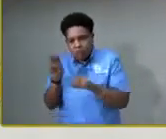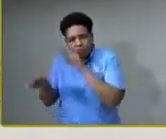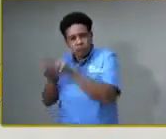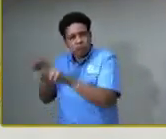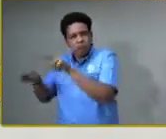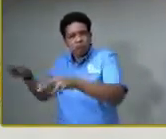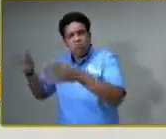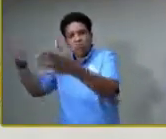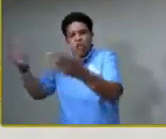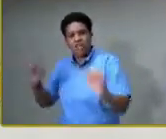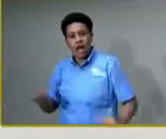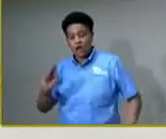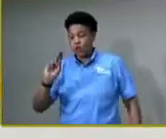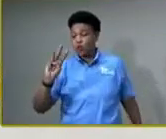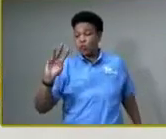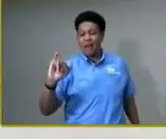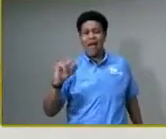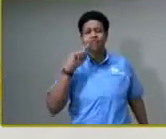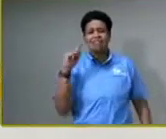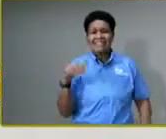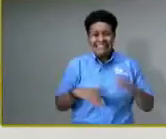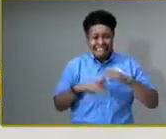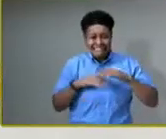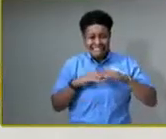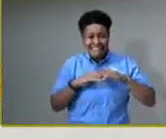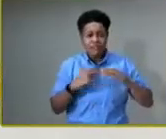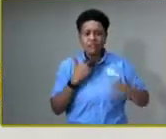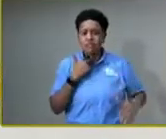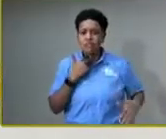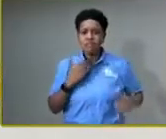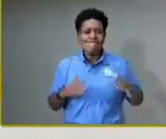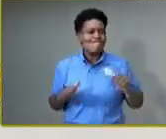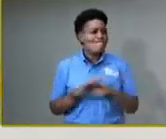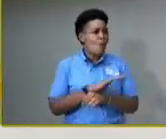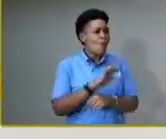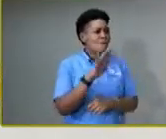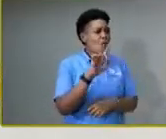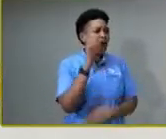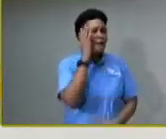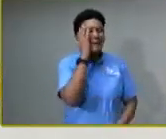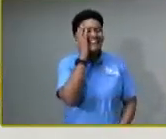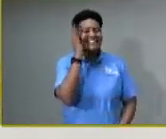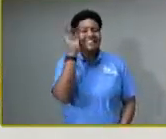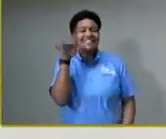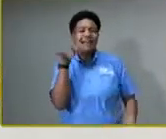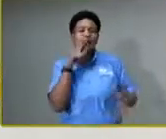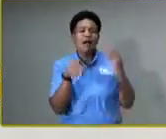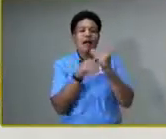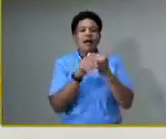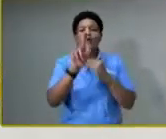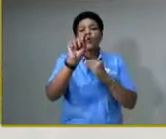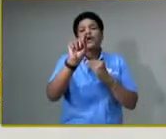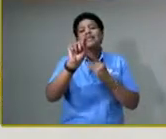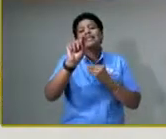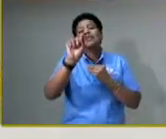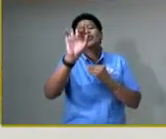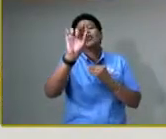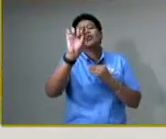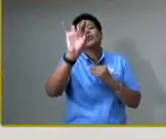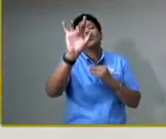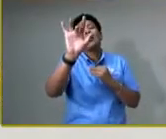So UWI, which was again at capacity with 41 beds, are adding an additional 25